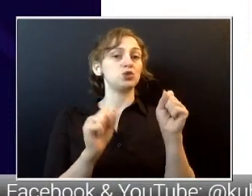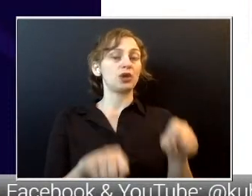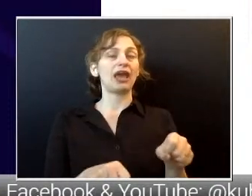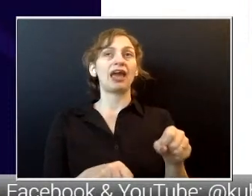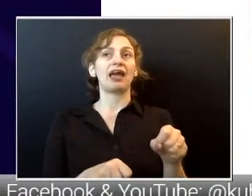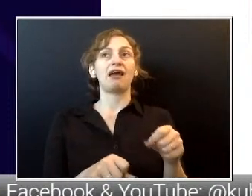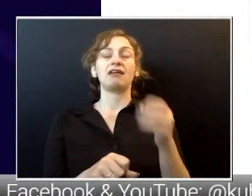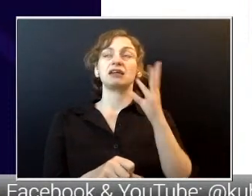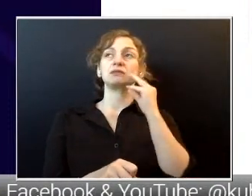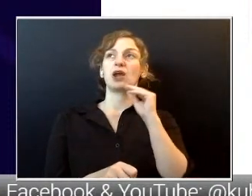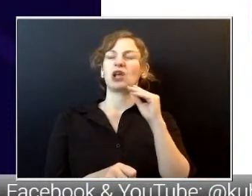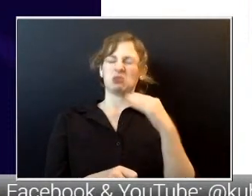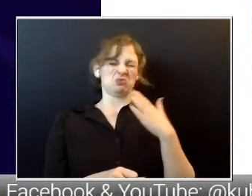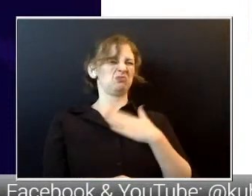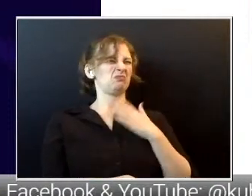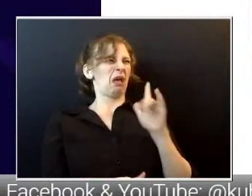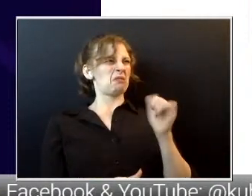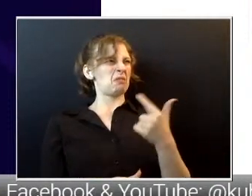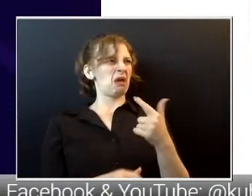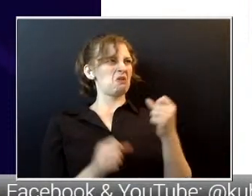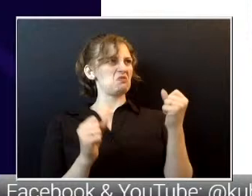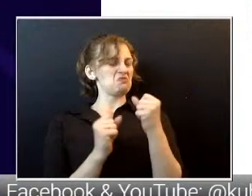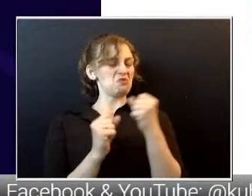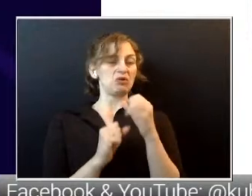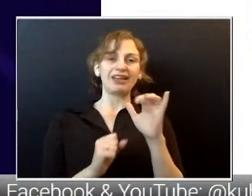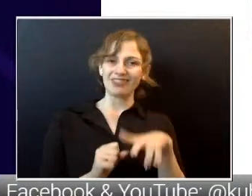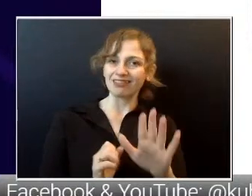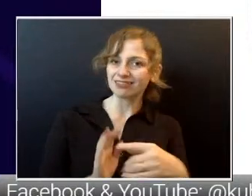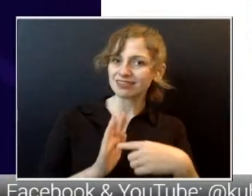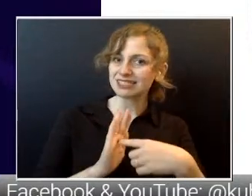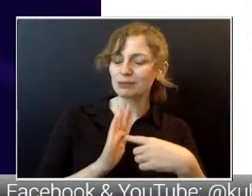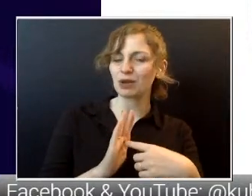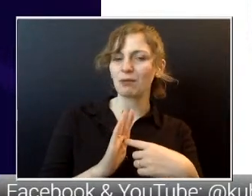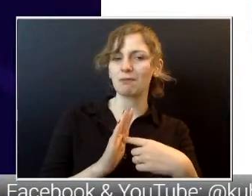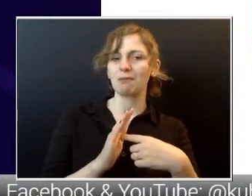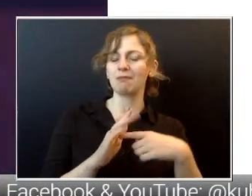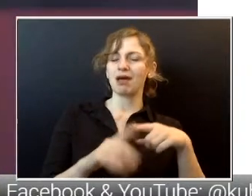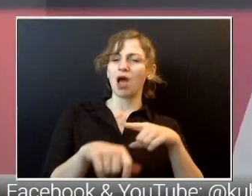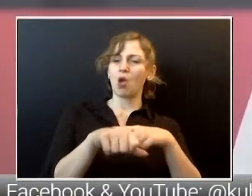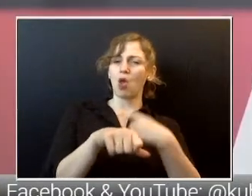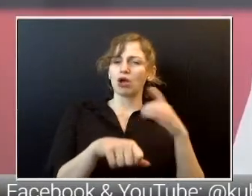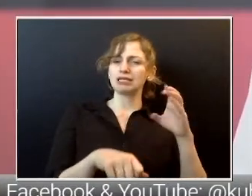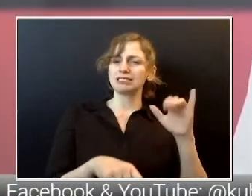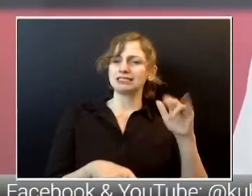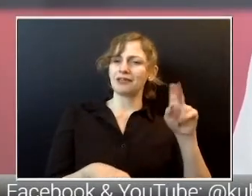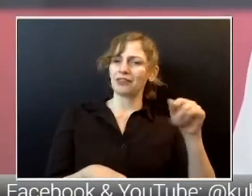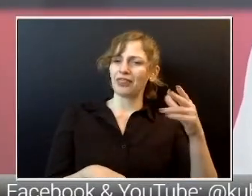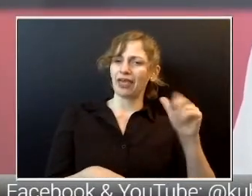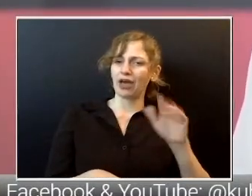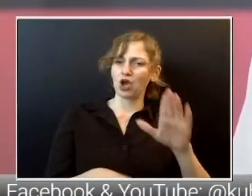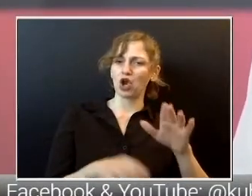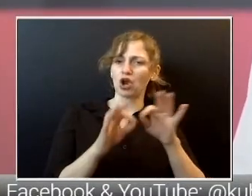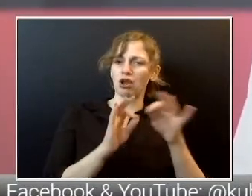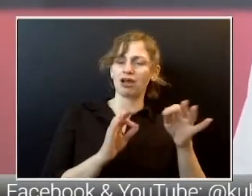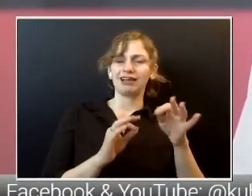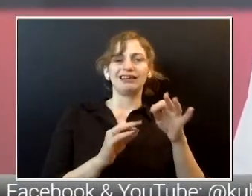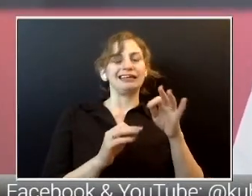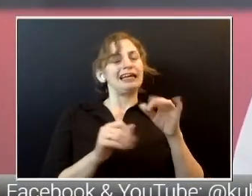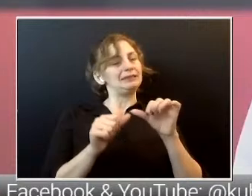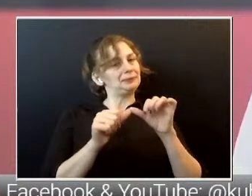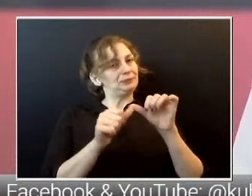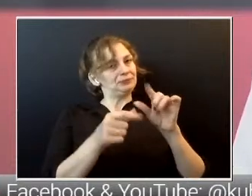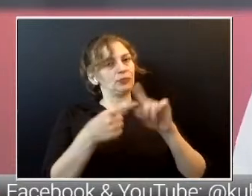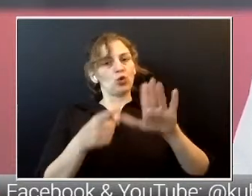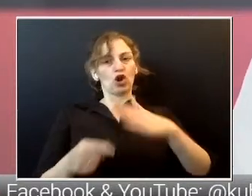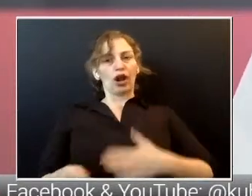long was Cynthia's dissection? It went down to the abdomen, but the dangerous part of it is the first part right